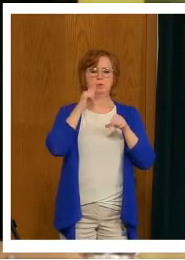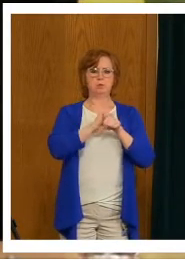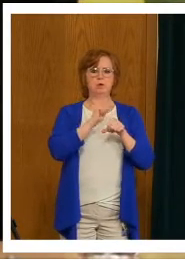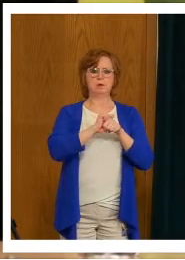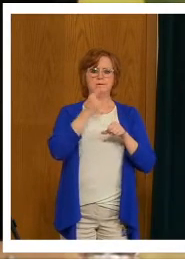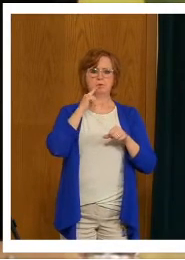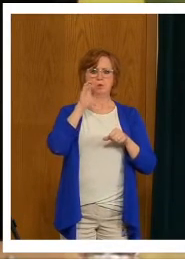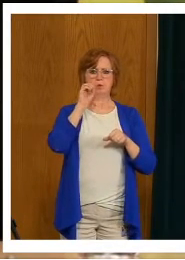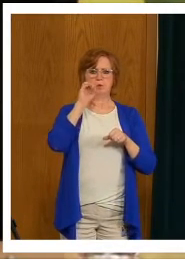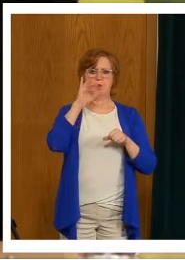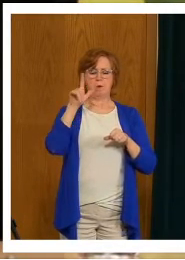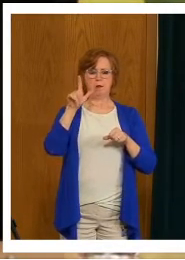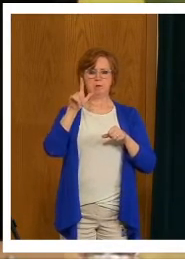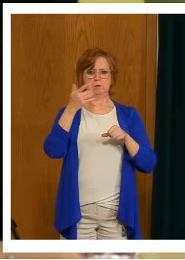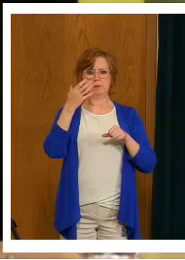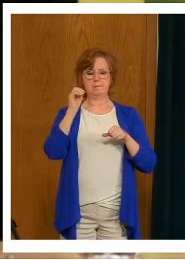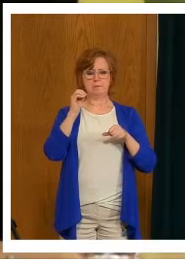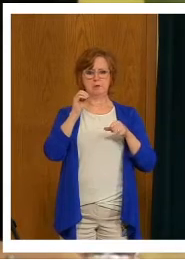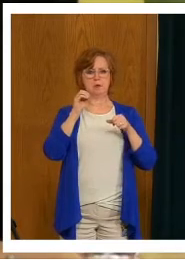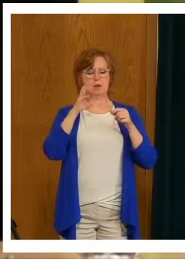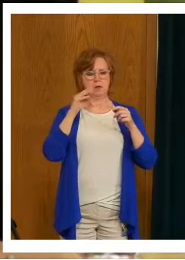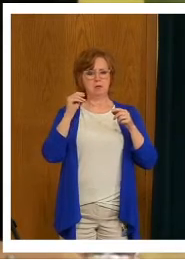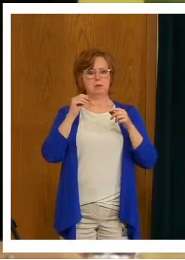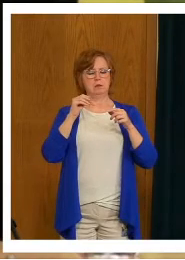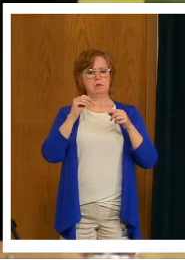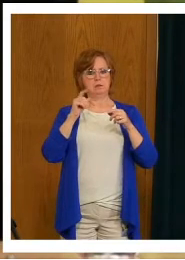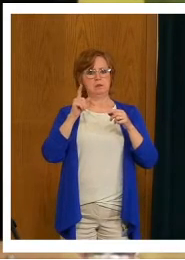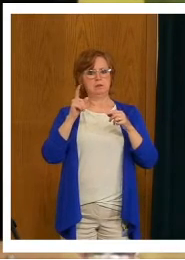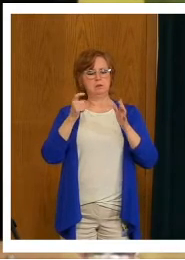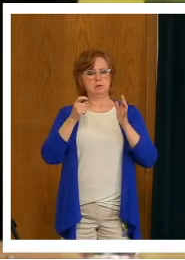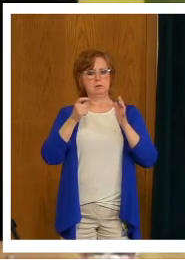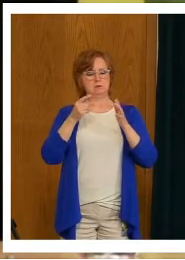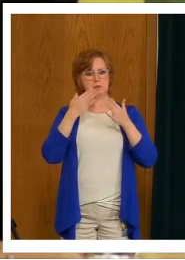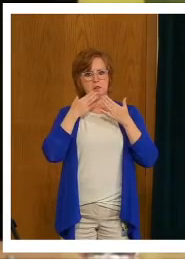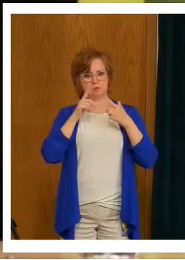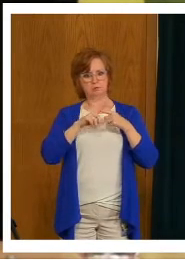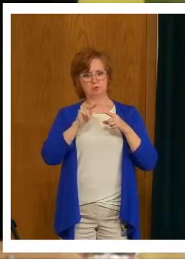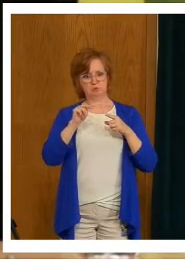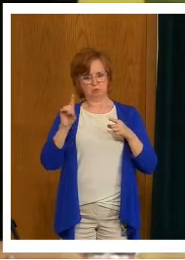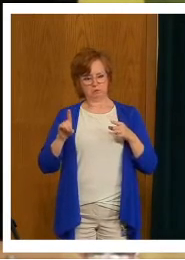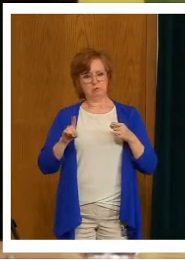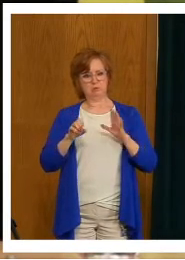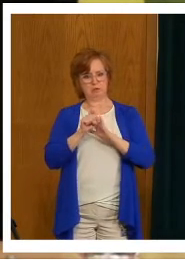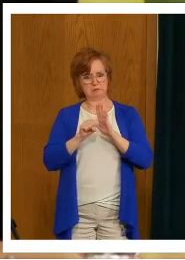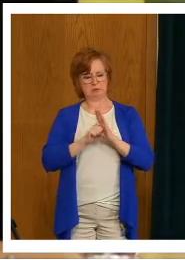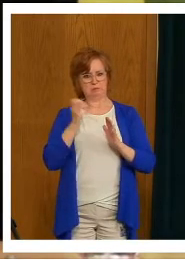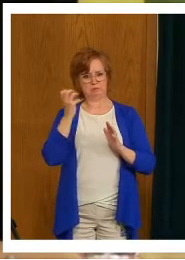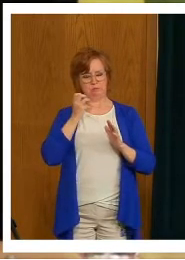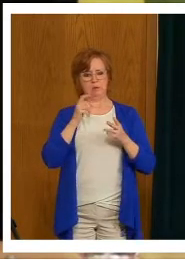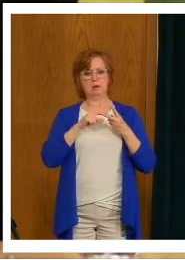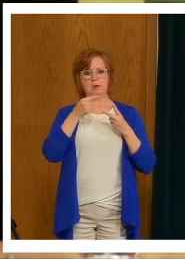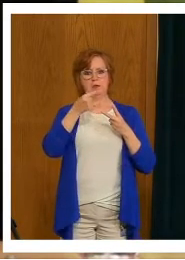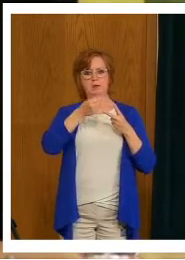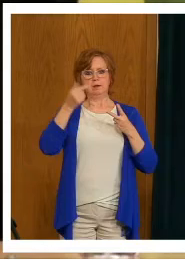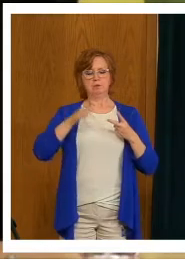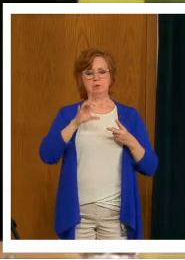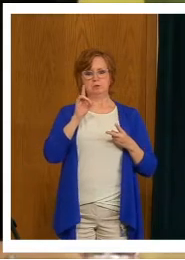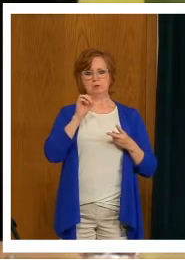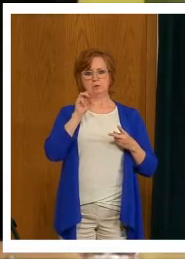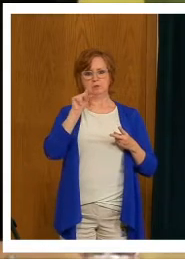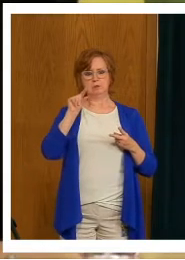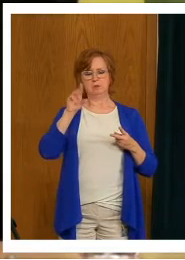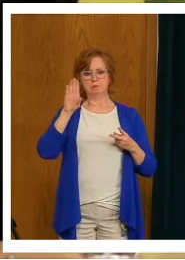that are required to cross the border. So we're very, very grateful to the state of North Dakota, and in particular Governor Doug Burgum,